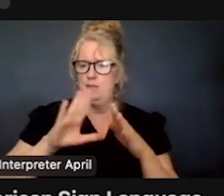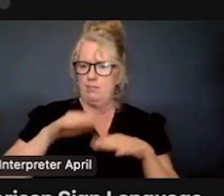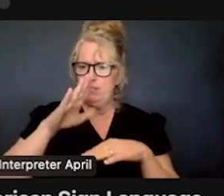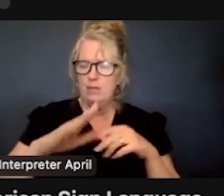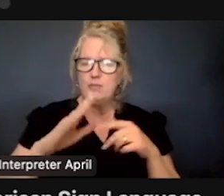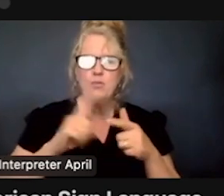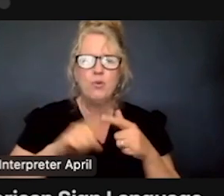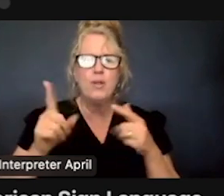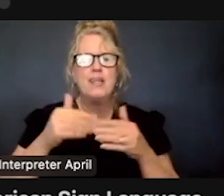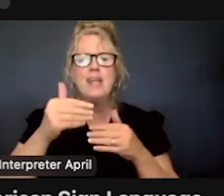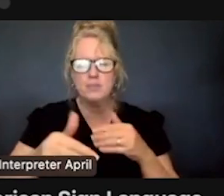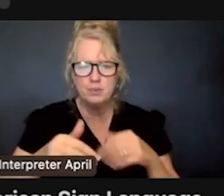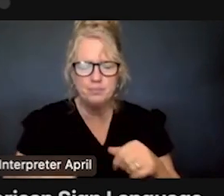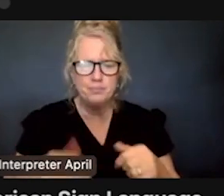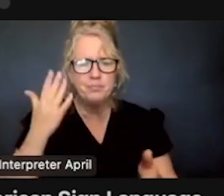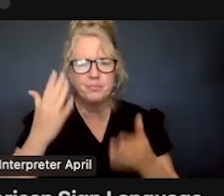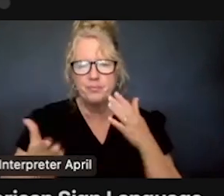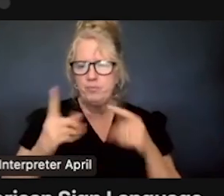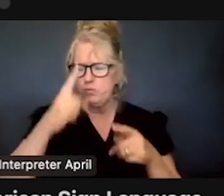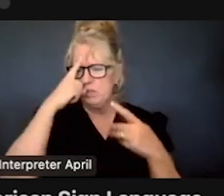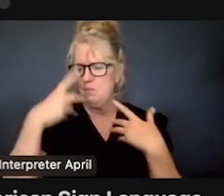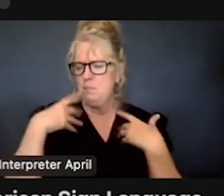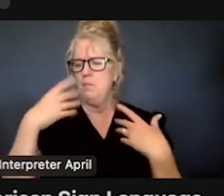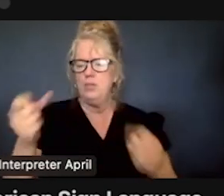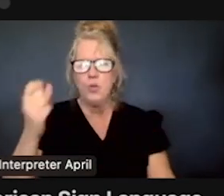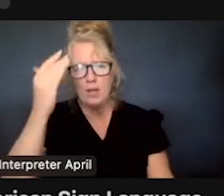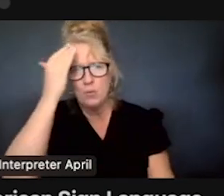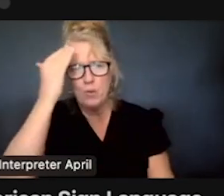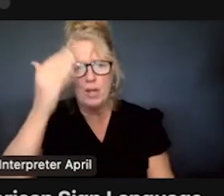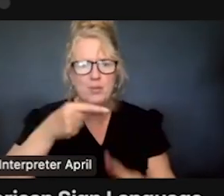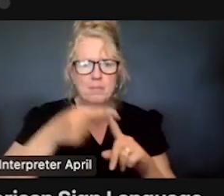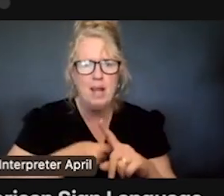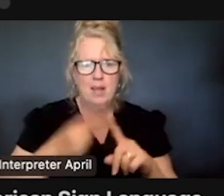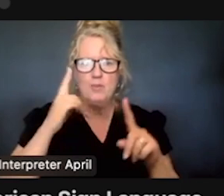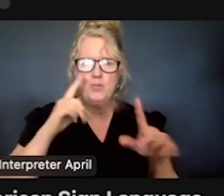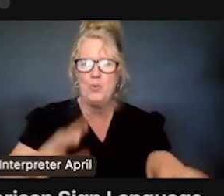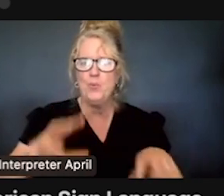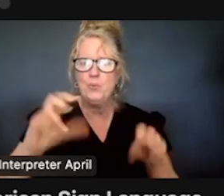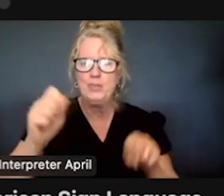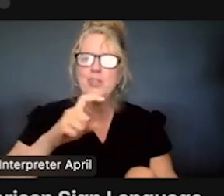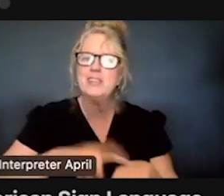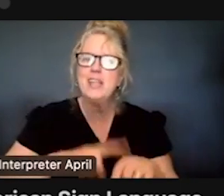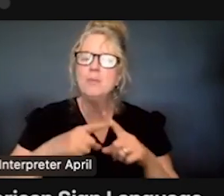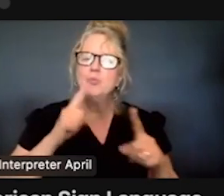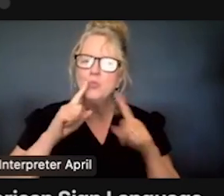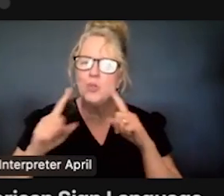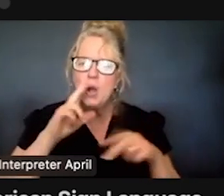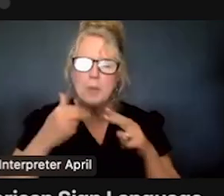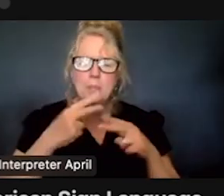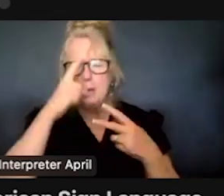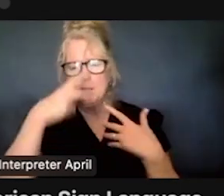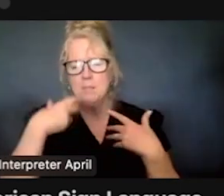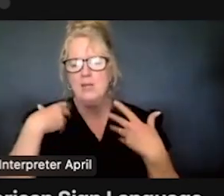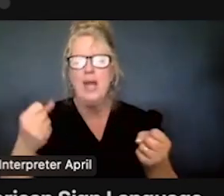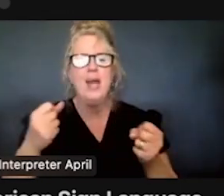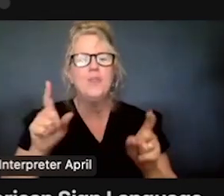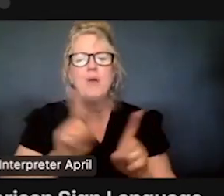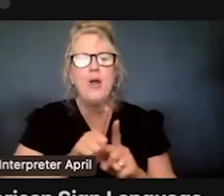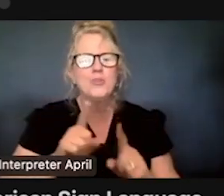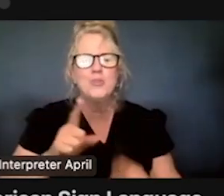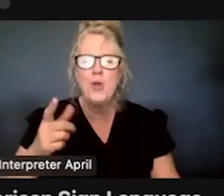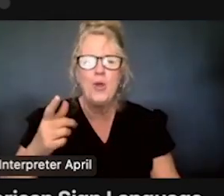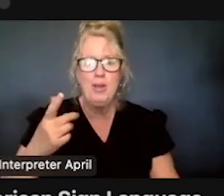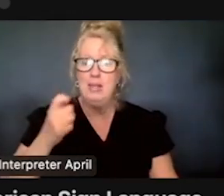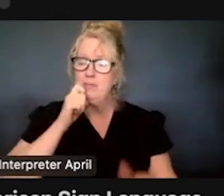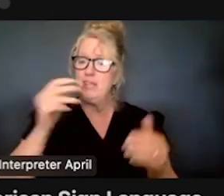one. With May being Mental Health Awareness Month, we took this time to talk about mental health, but also this is not something that's new to